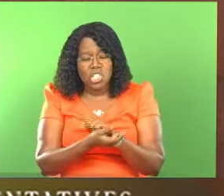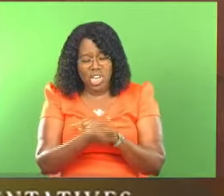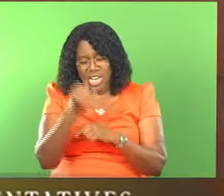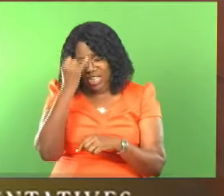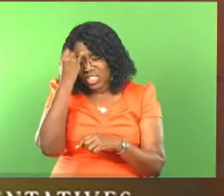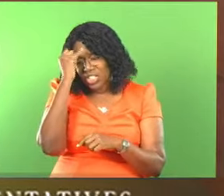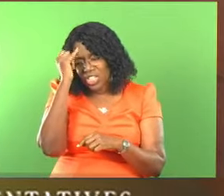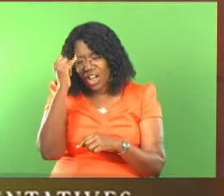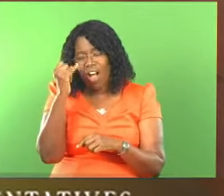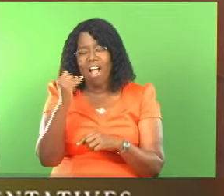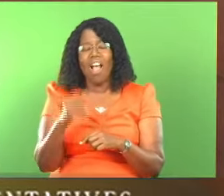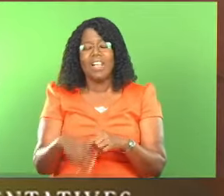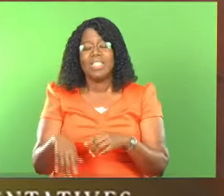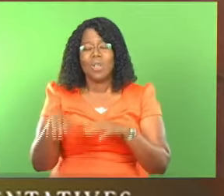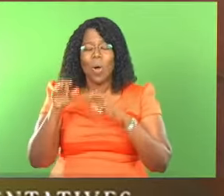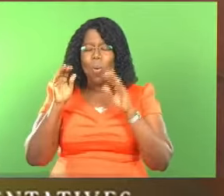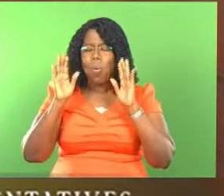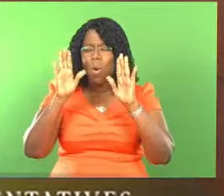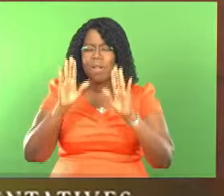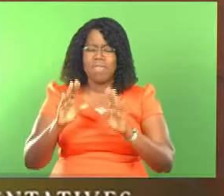power.